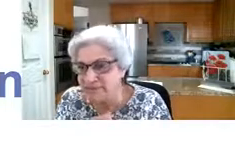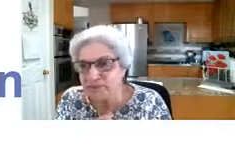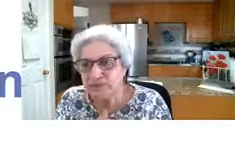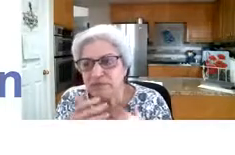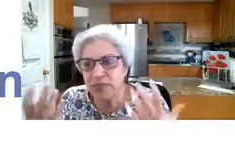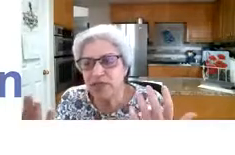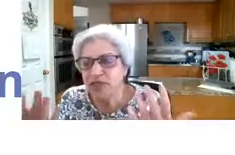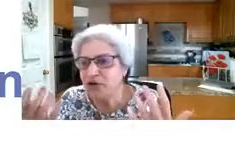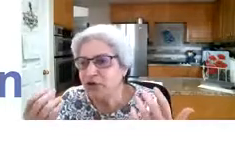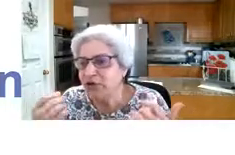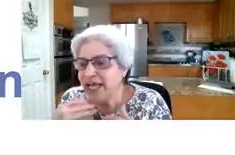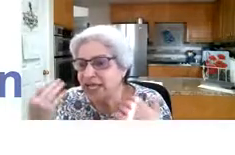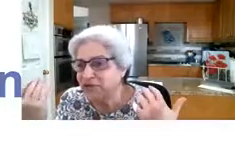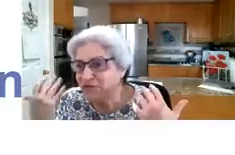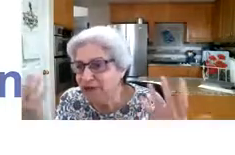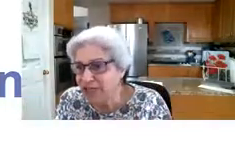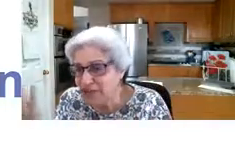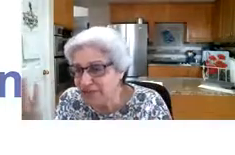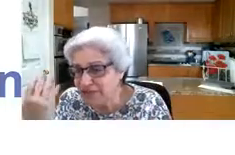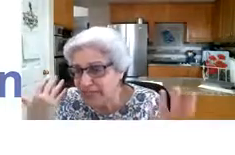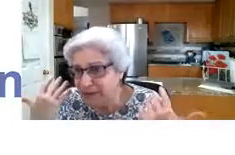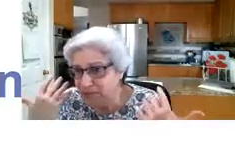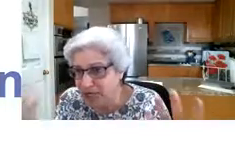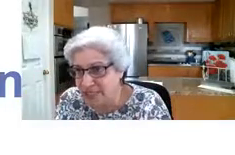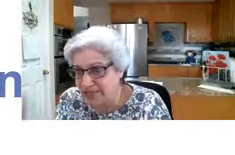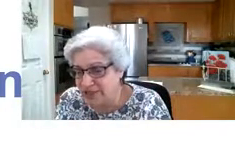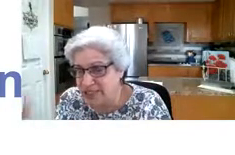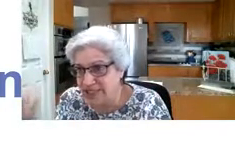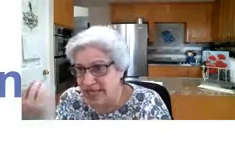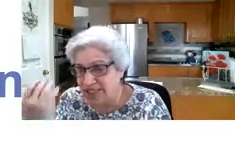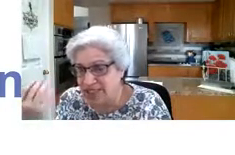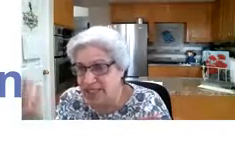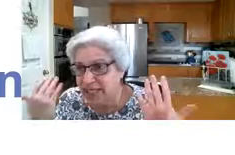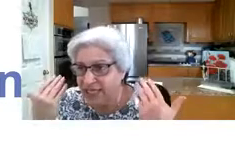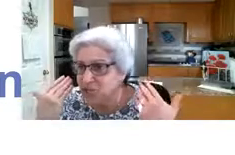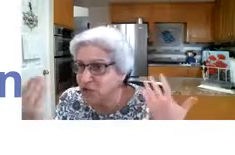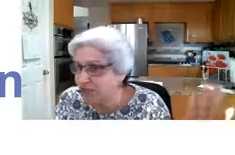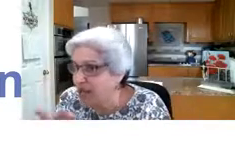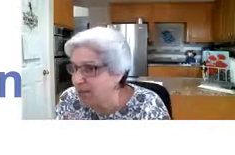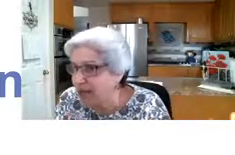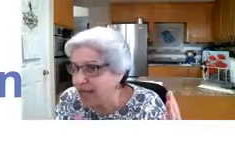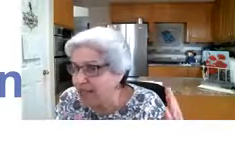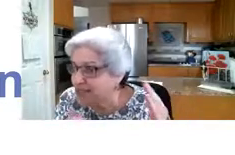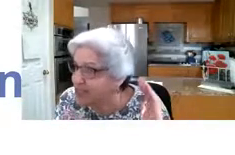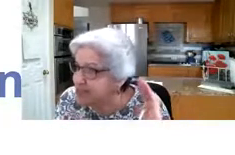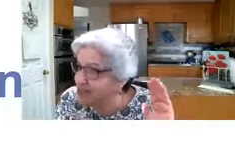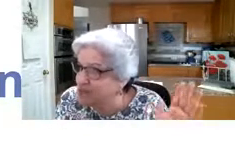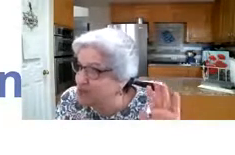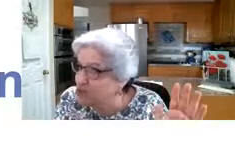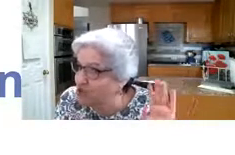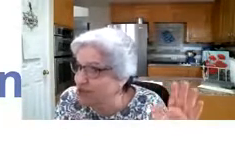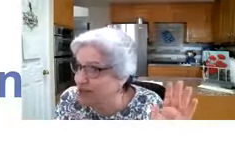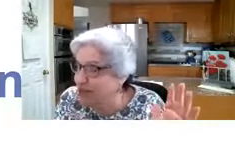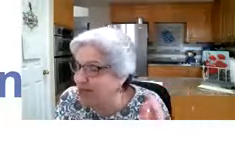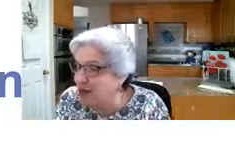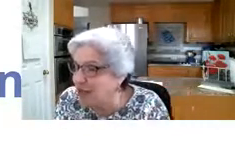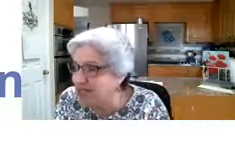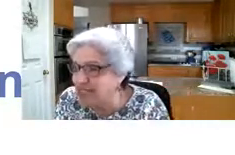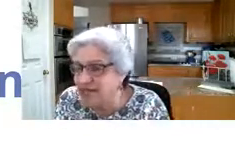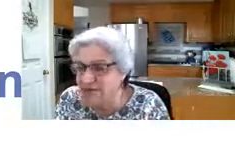kick. So if you find yourself getting bogged down in the science, you can come back to this sort